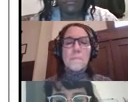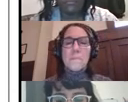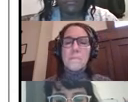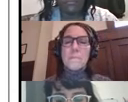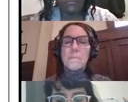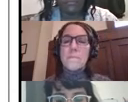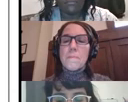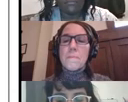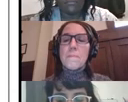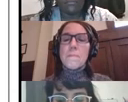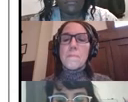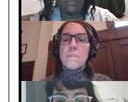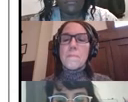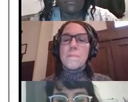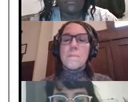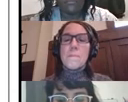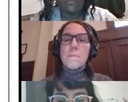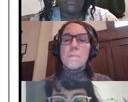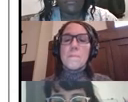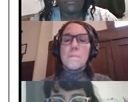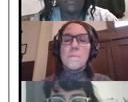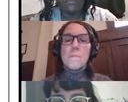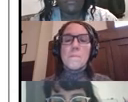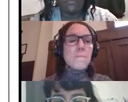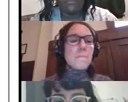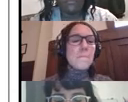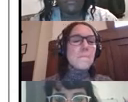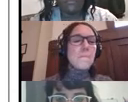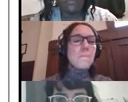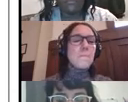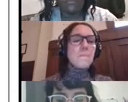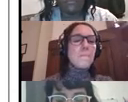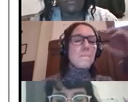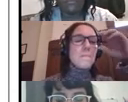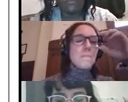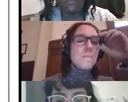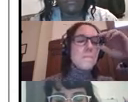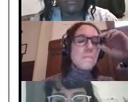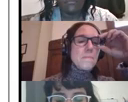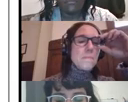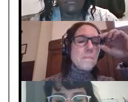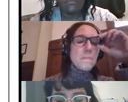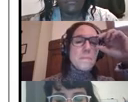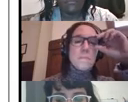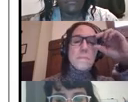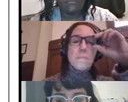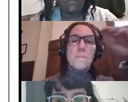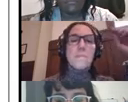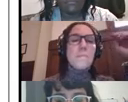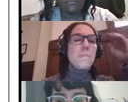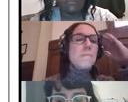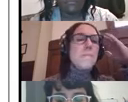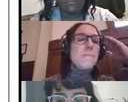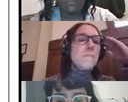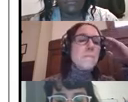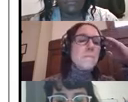to access food. Looking at the map, there is a concentration of people with a car in the west side, the south side, and then the far southeast